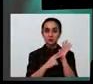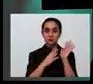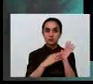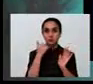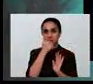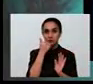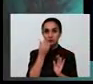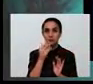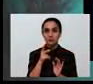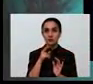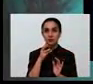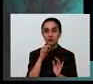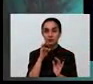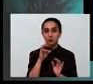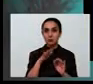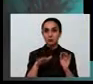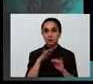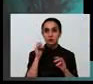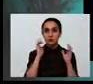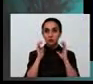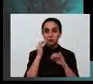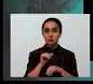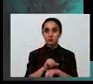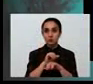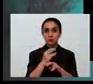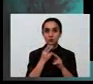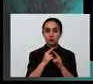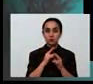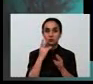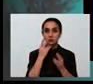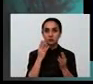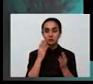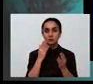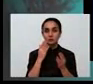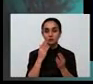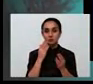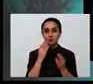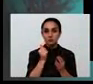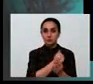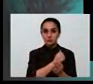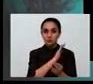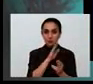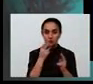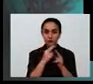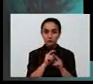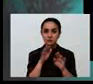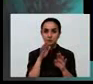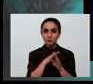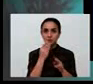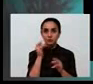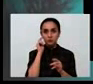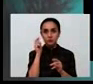1989-yil Tiananmen maydonidagi talabalar namoyishi shafqatsiz bostirilgandan so'ng Xitoyga qarshi ma'lum bir